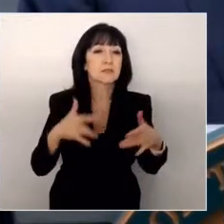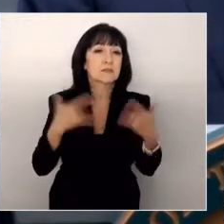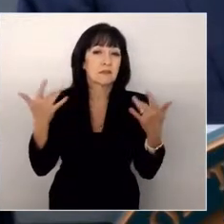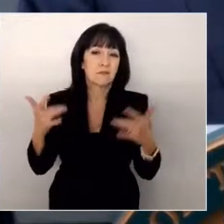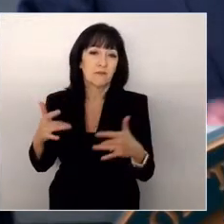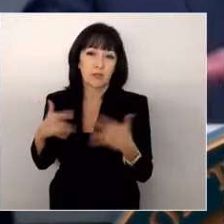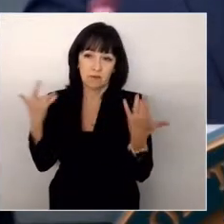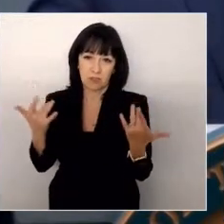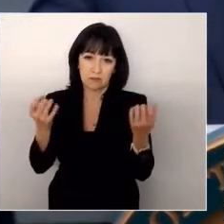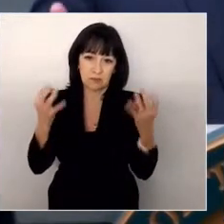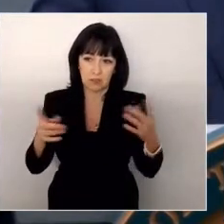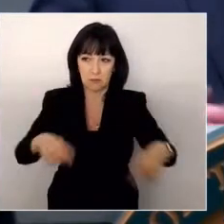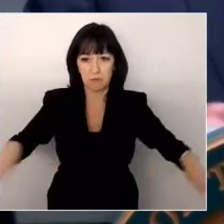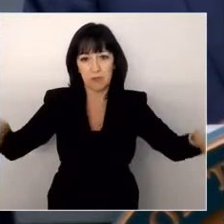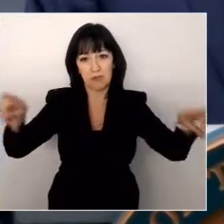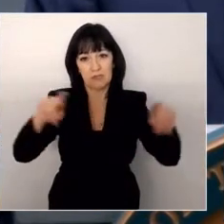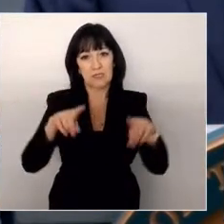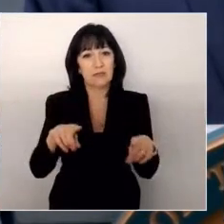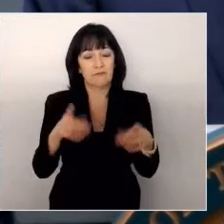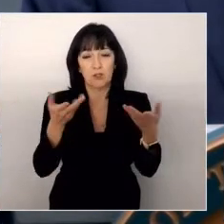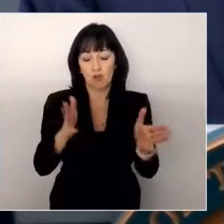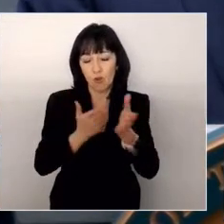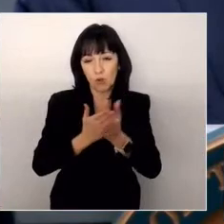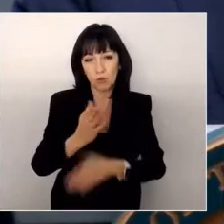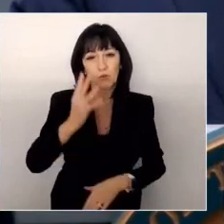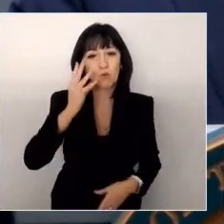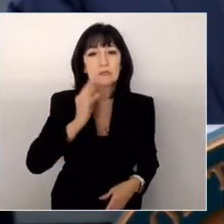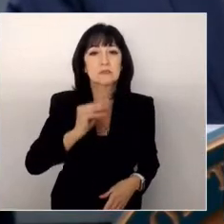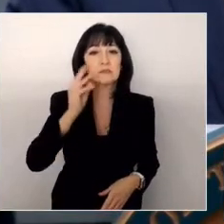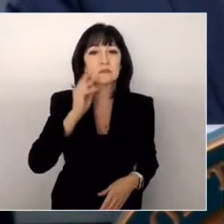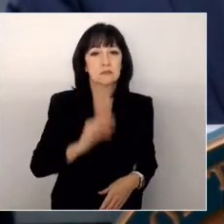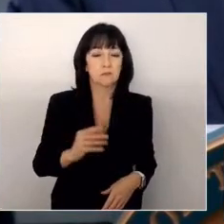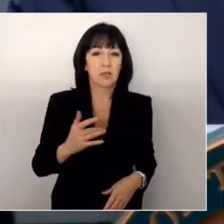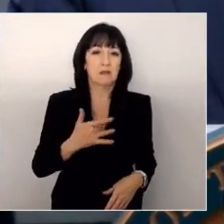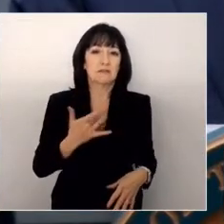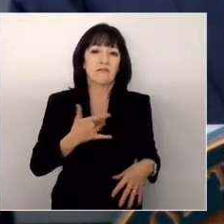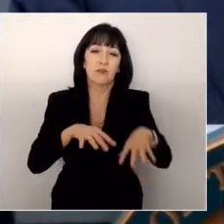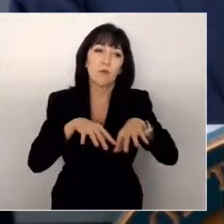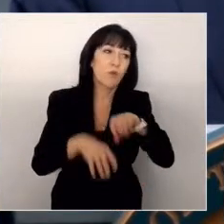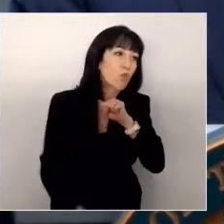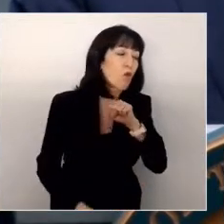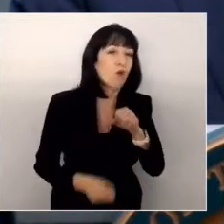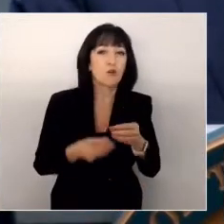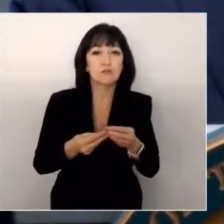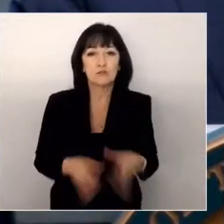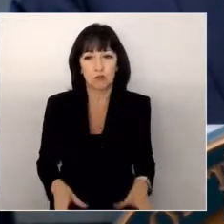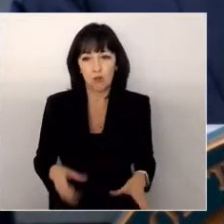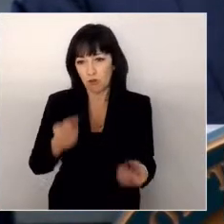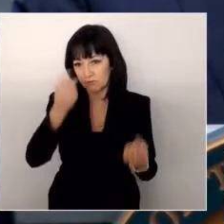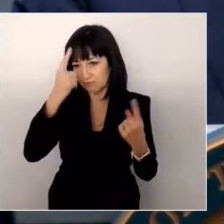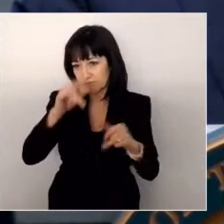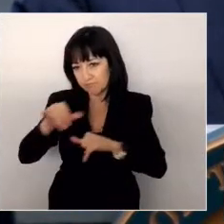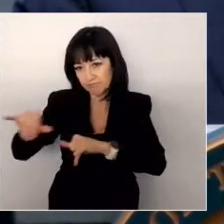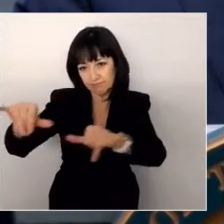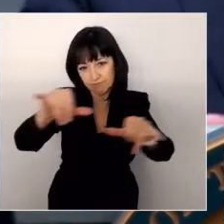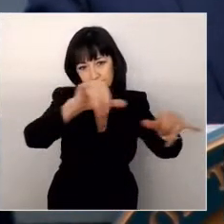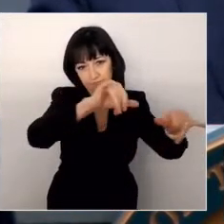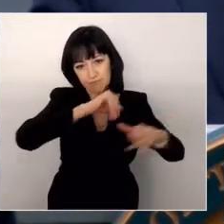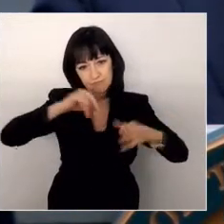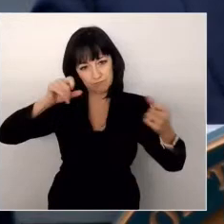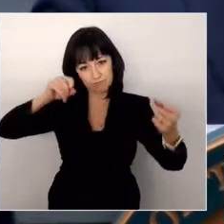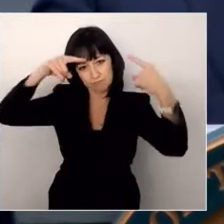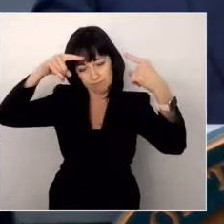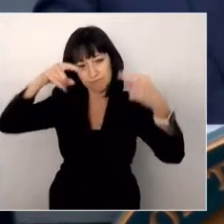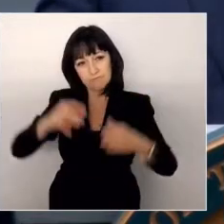pandemic. If nothing else, we all have that in common. And as we've learned the hard way over the past few